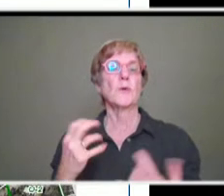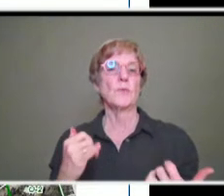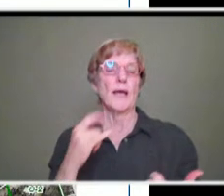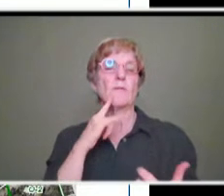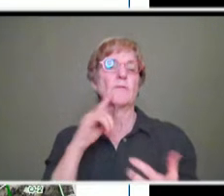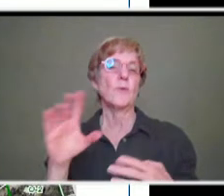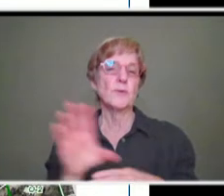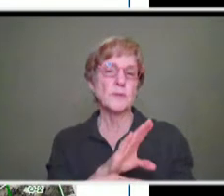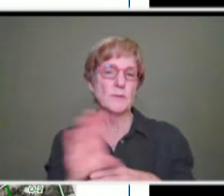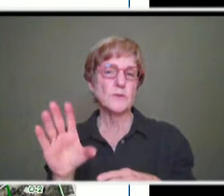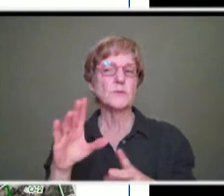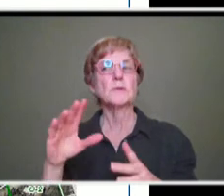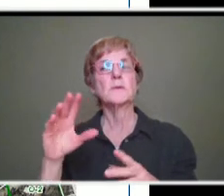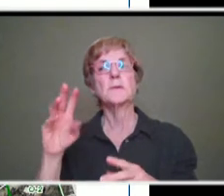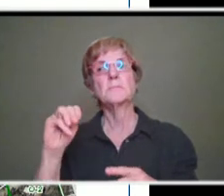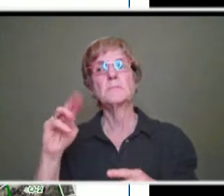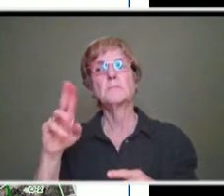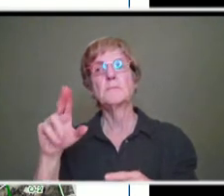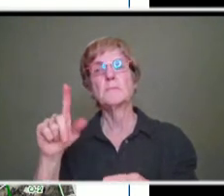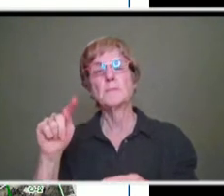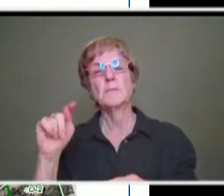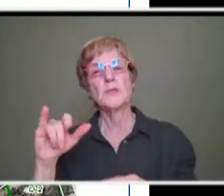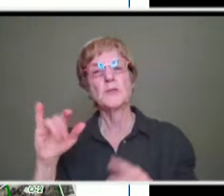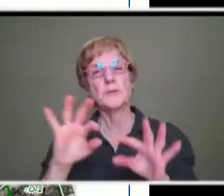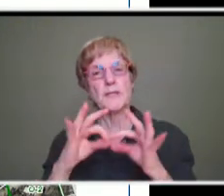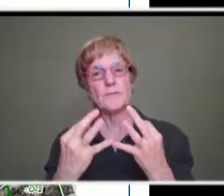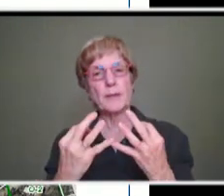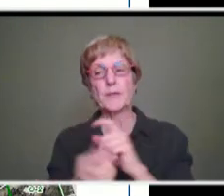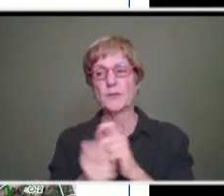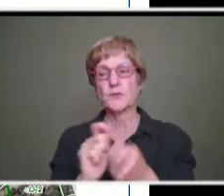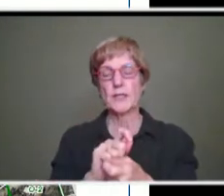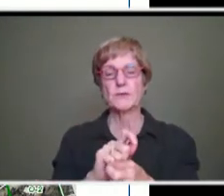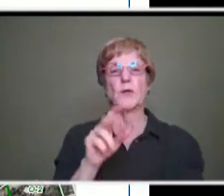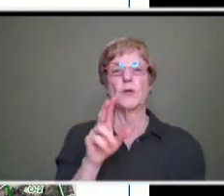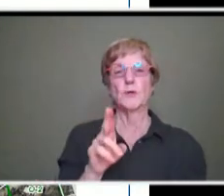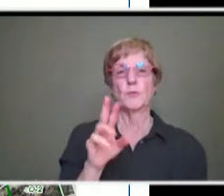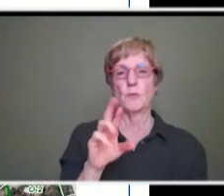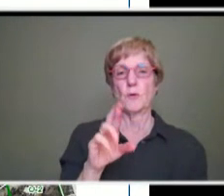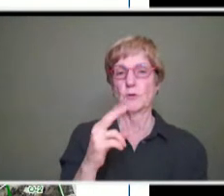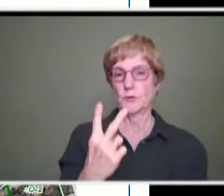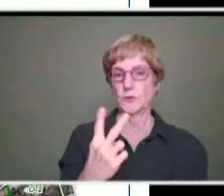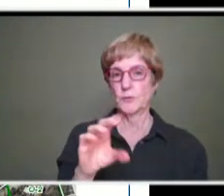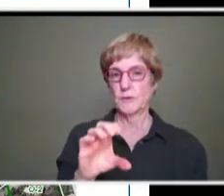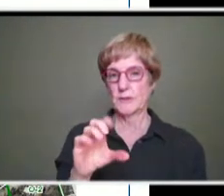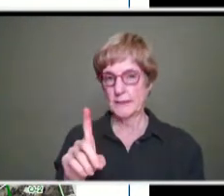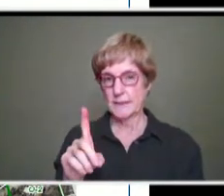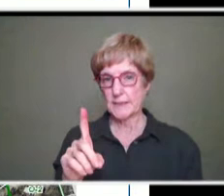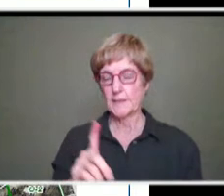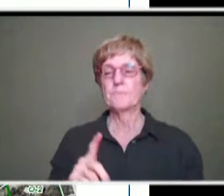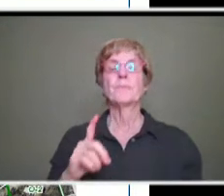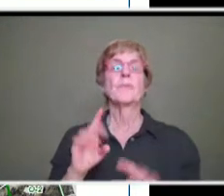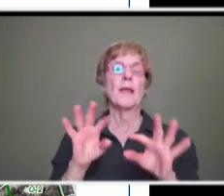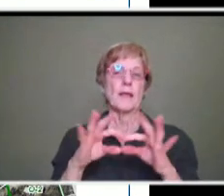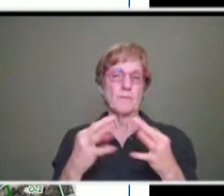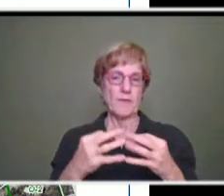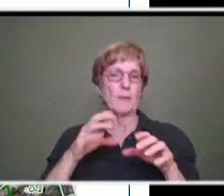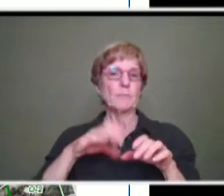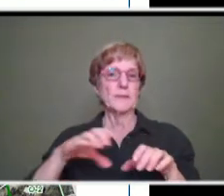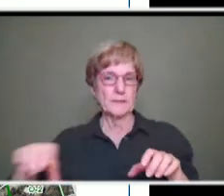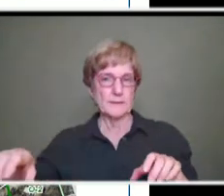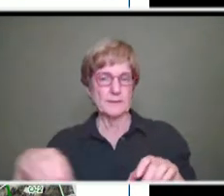and multi-family requested zoning you are to CD to allow a new multi-family residential Community